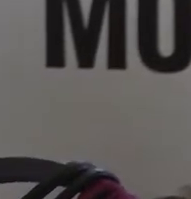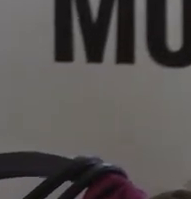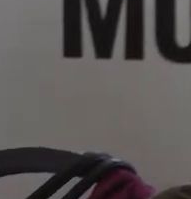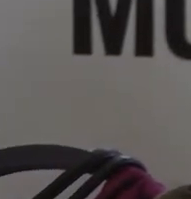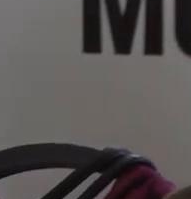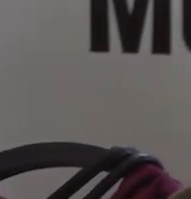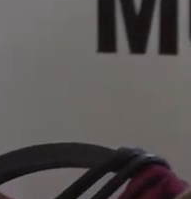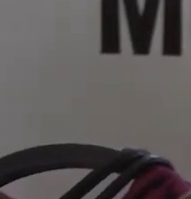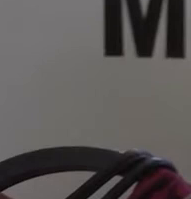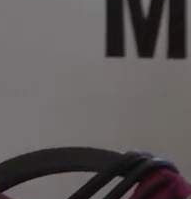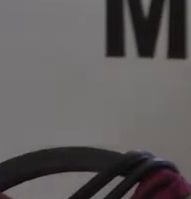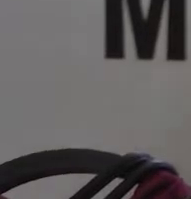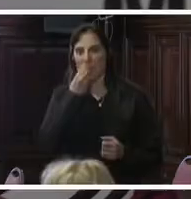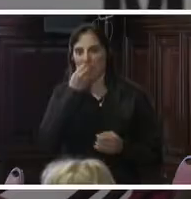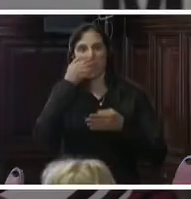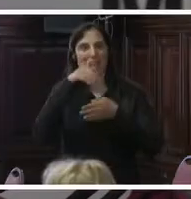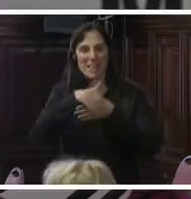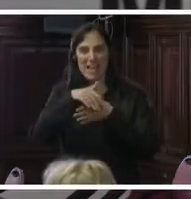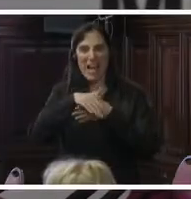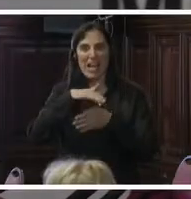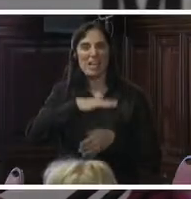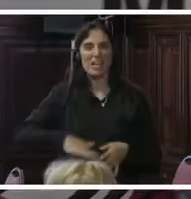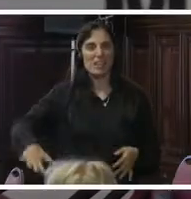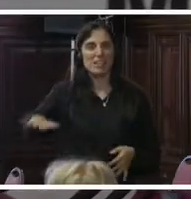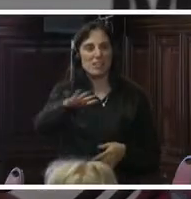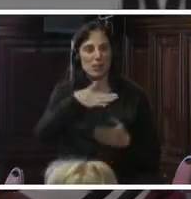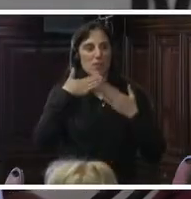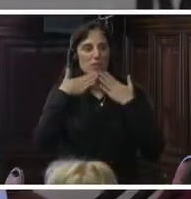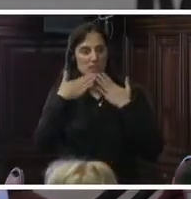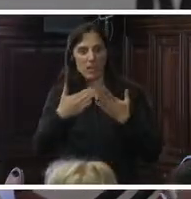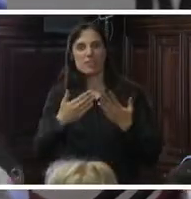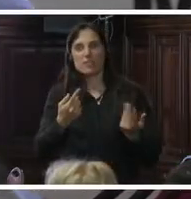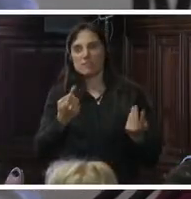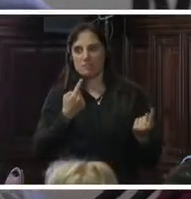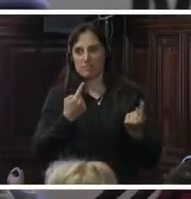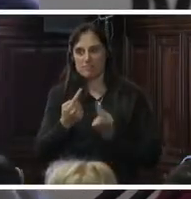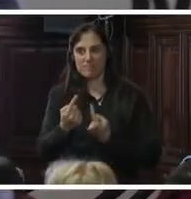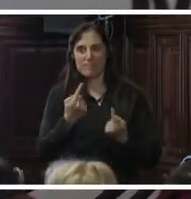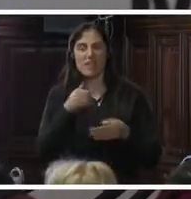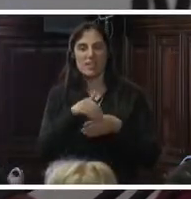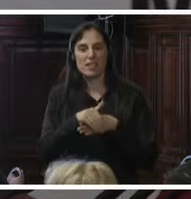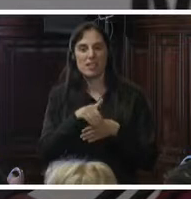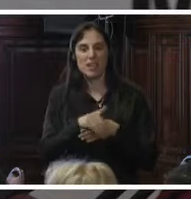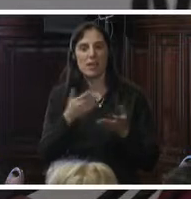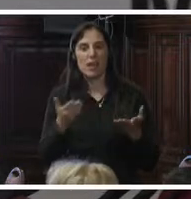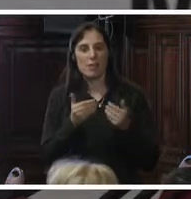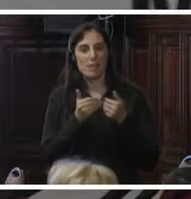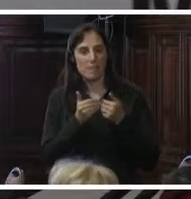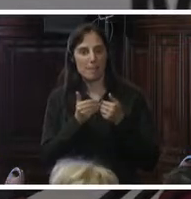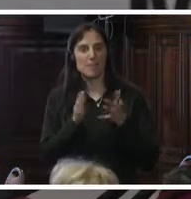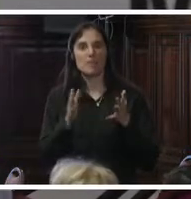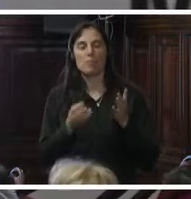Good afternoon, everyone. Thank you for being here. We're about to embark on our